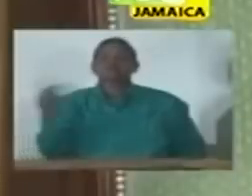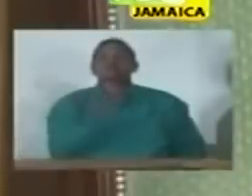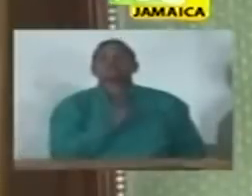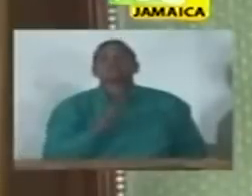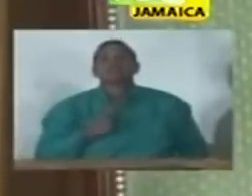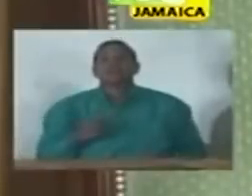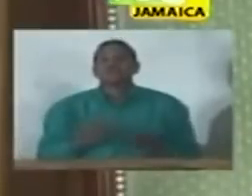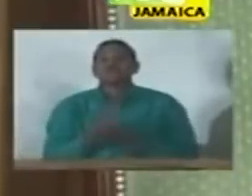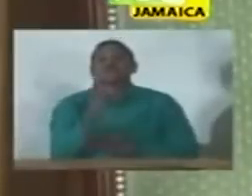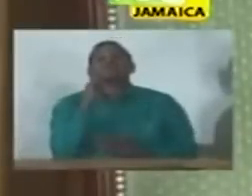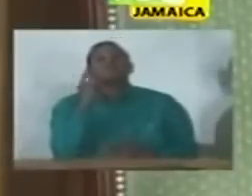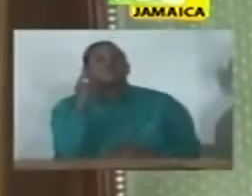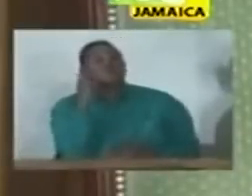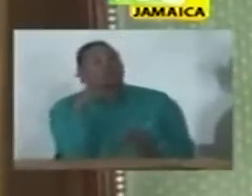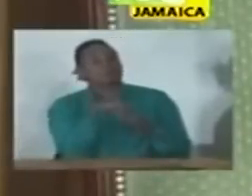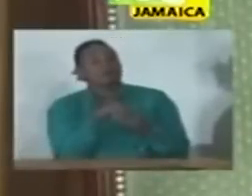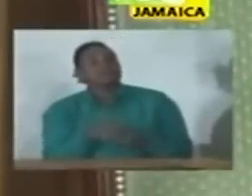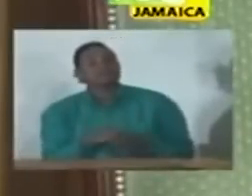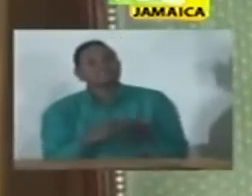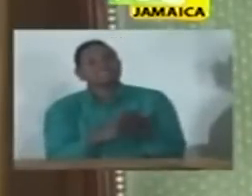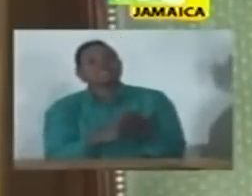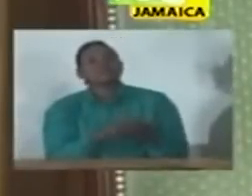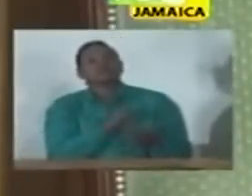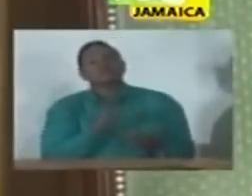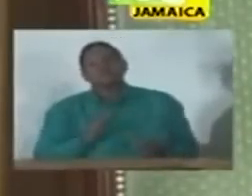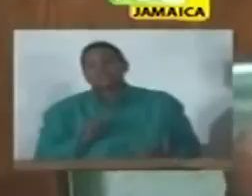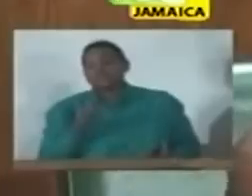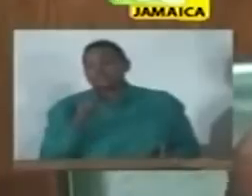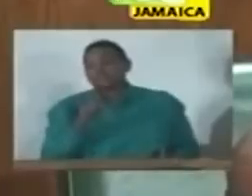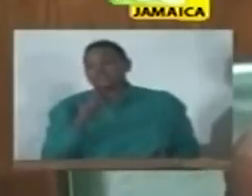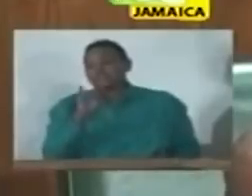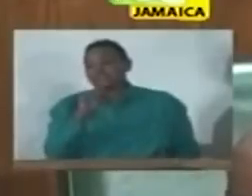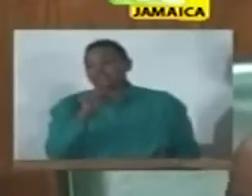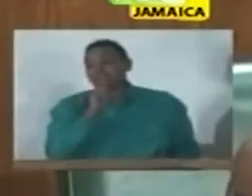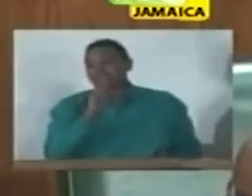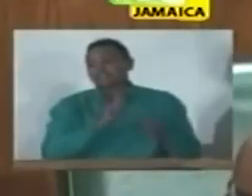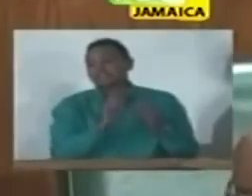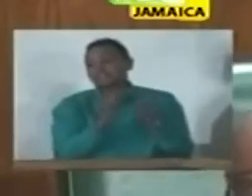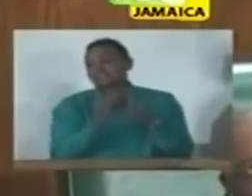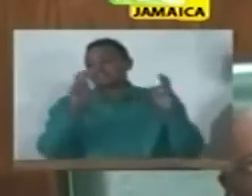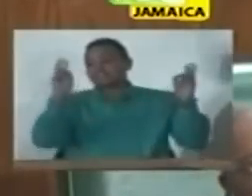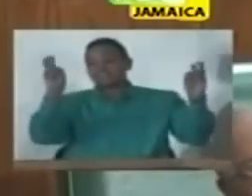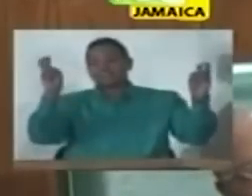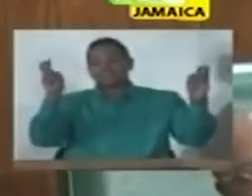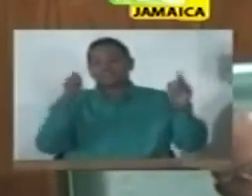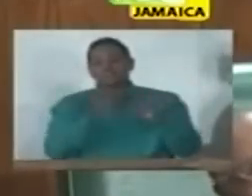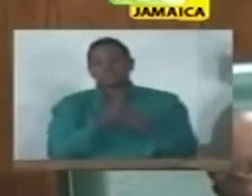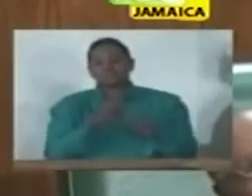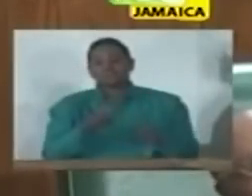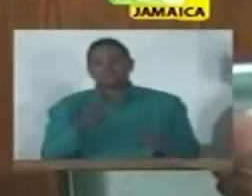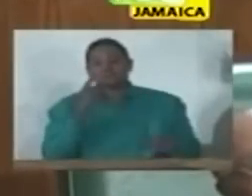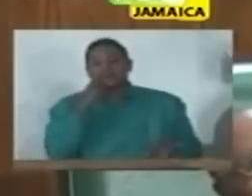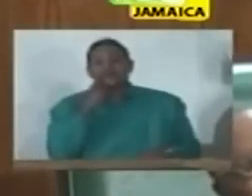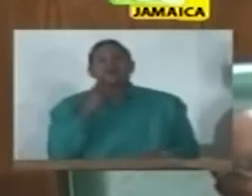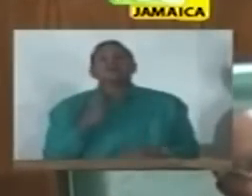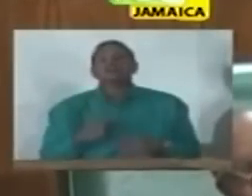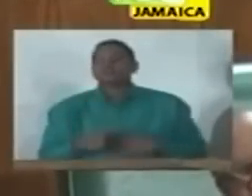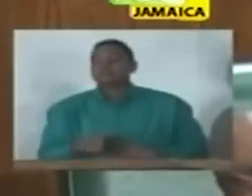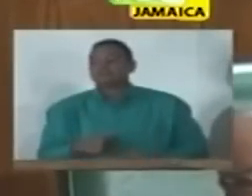Senator Knight, could I ask you please to just deal with the issue at hand? Senator Knight, just deal with the issue at